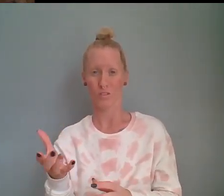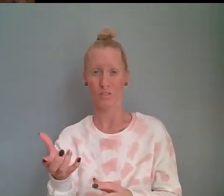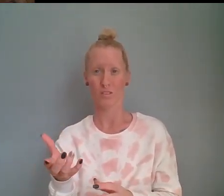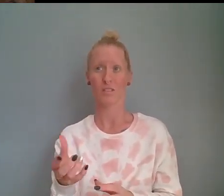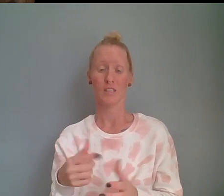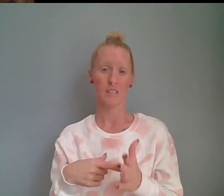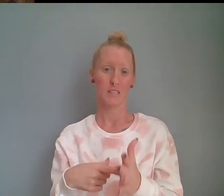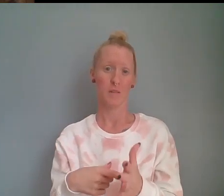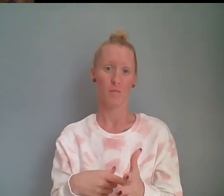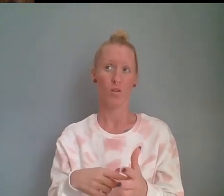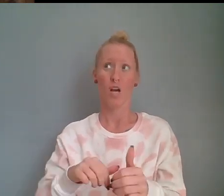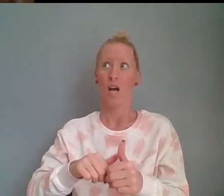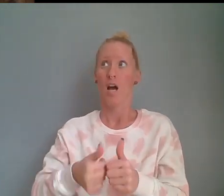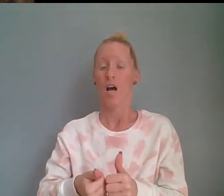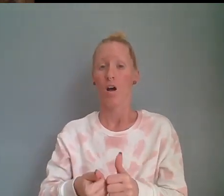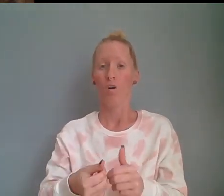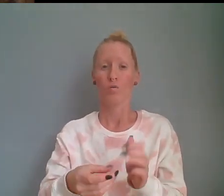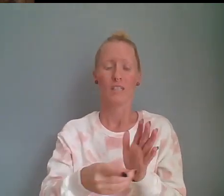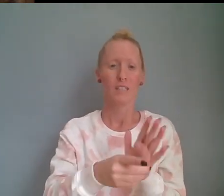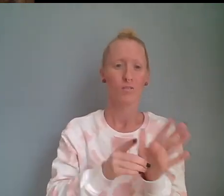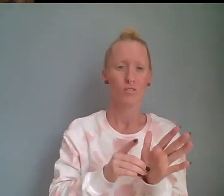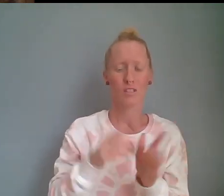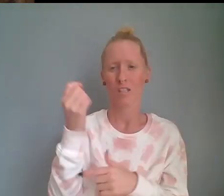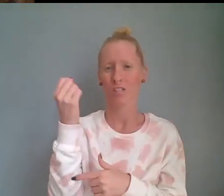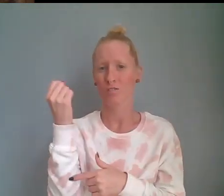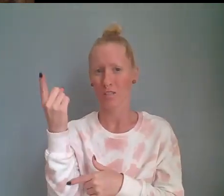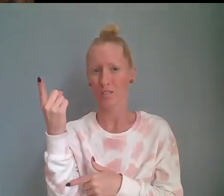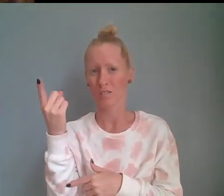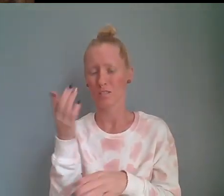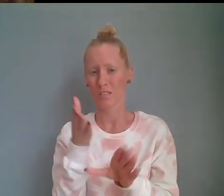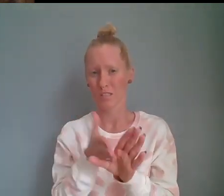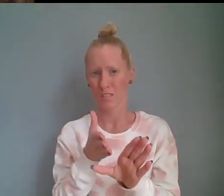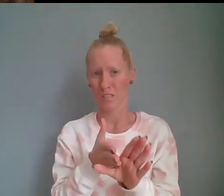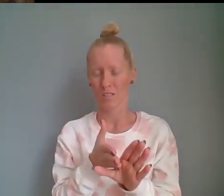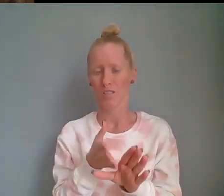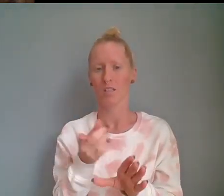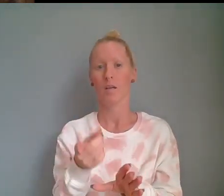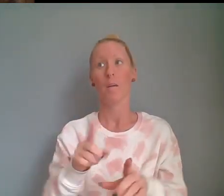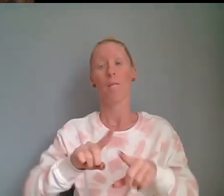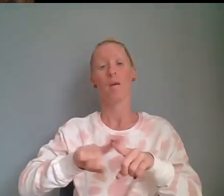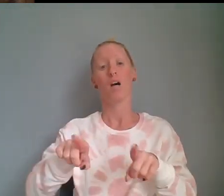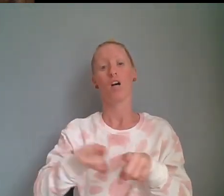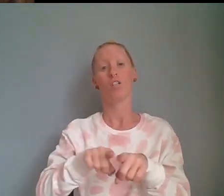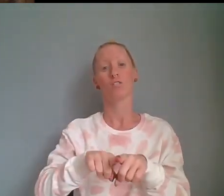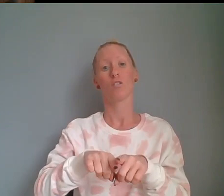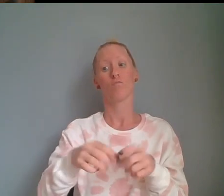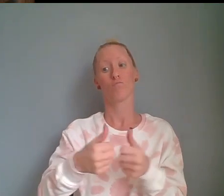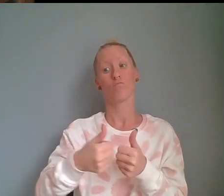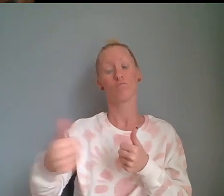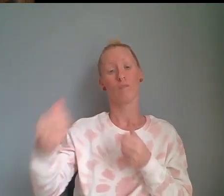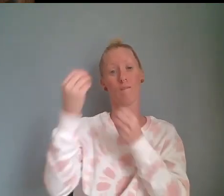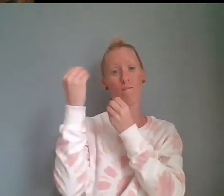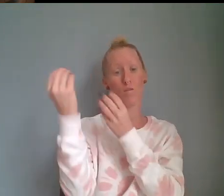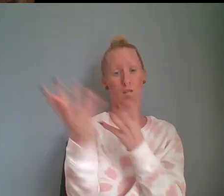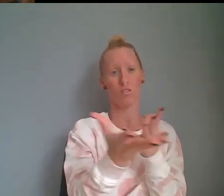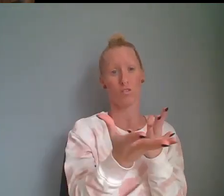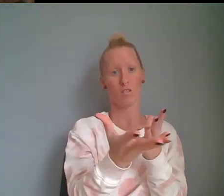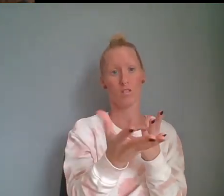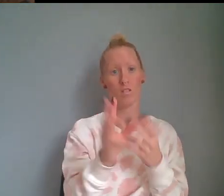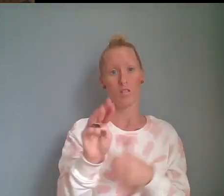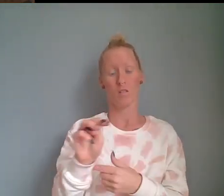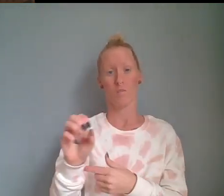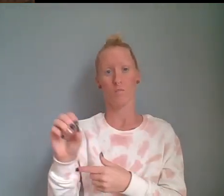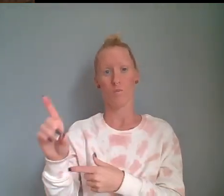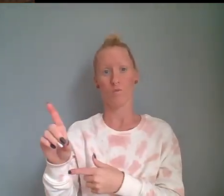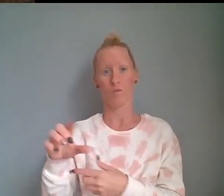about diagnosing and understanding psychopathology. But I also just want to impart some information because mood disorders are